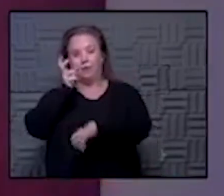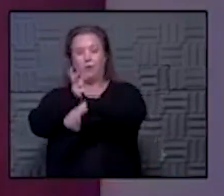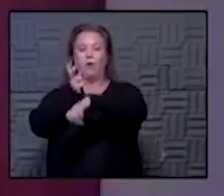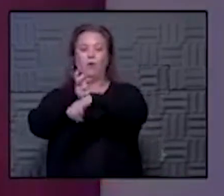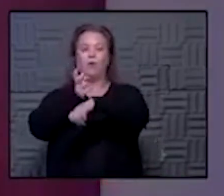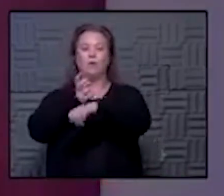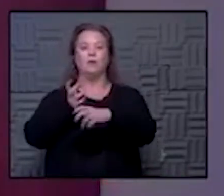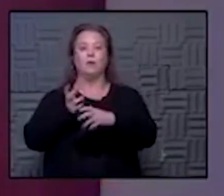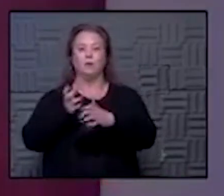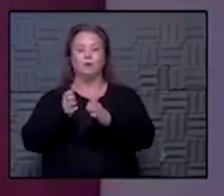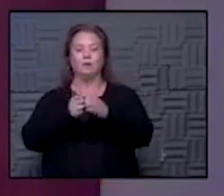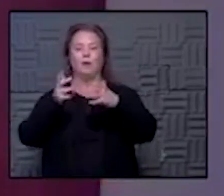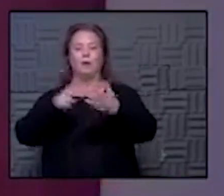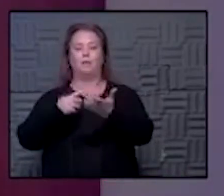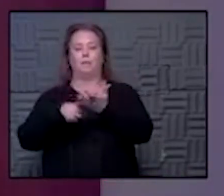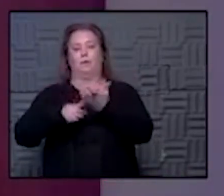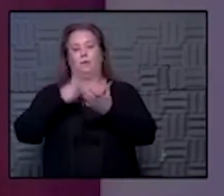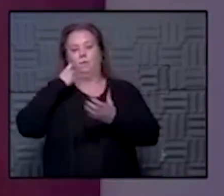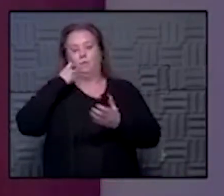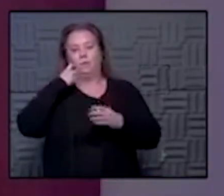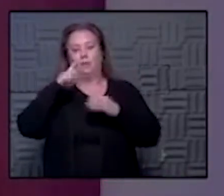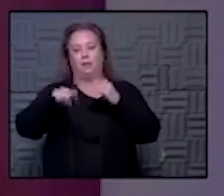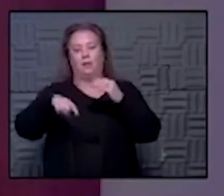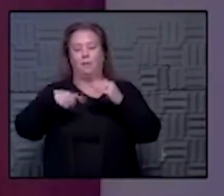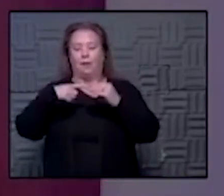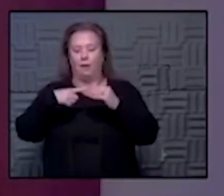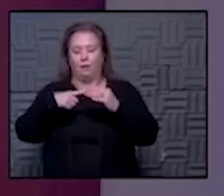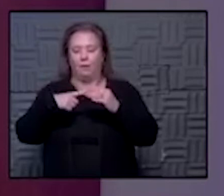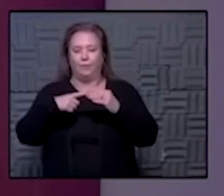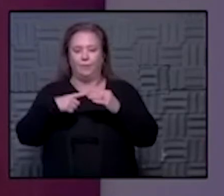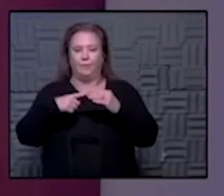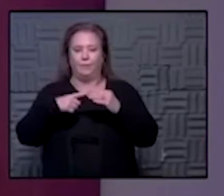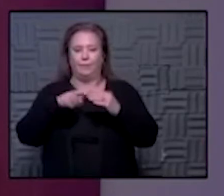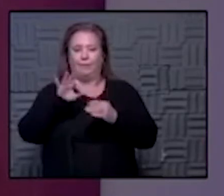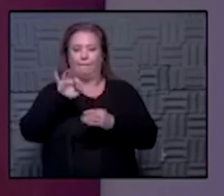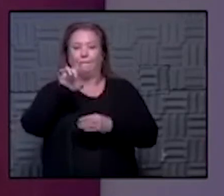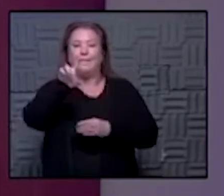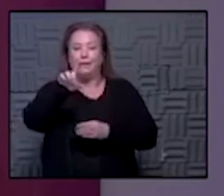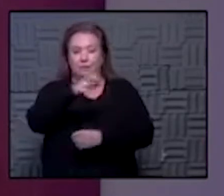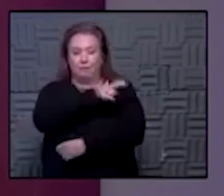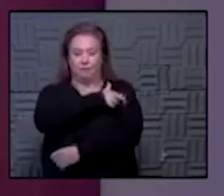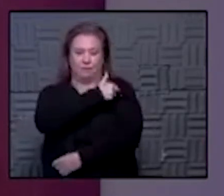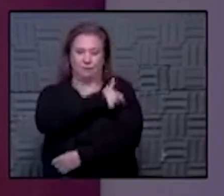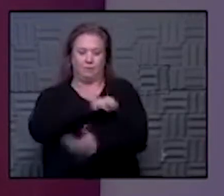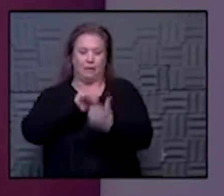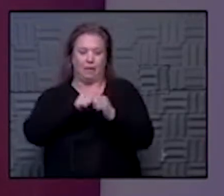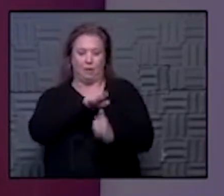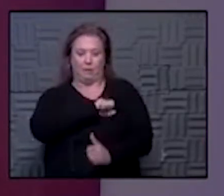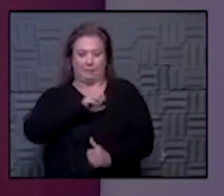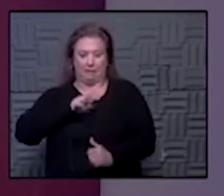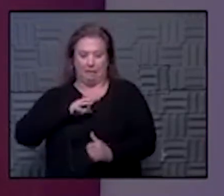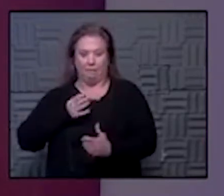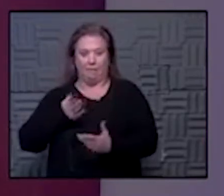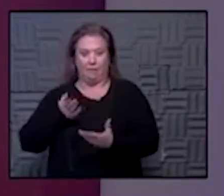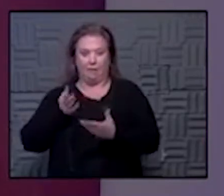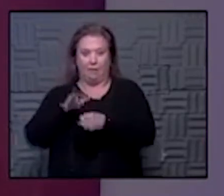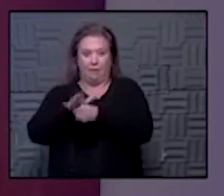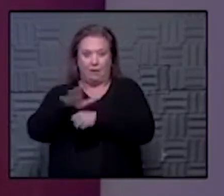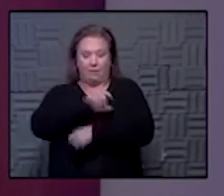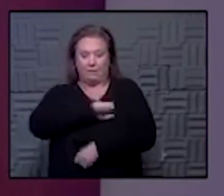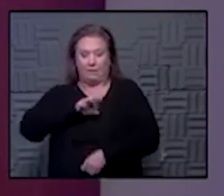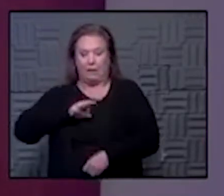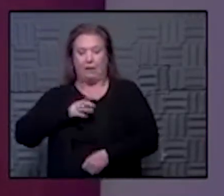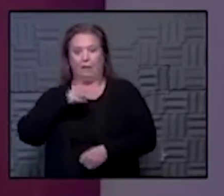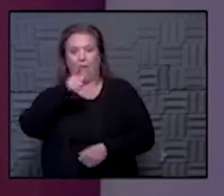Certainly, there have been lots of talk recently behind closed doors talking about field hospitals and how do we staff that, and, do we get help